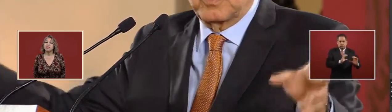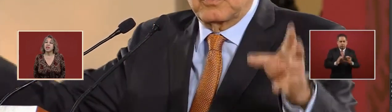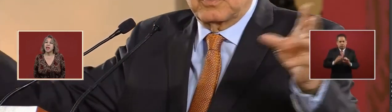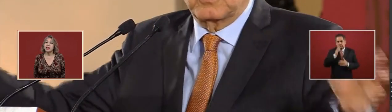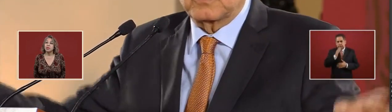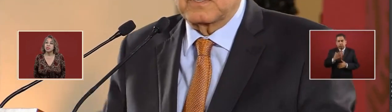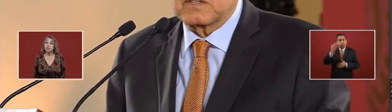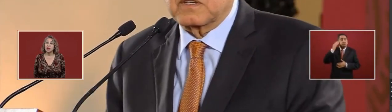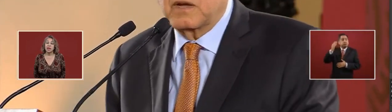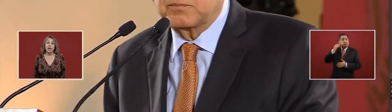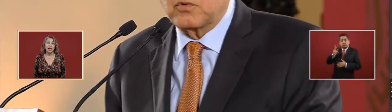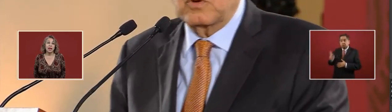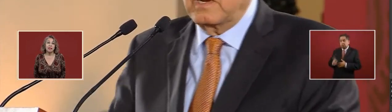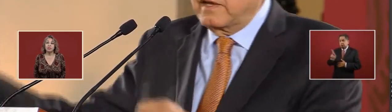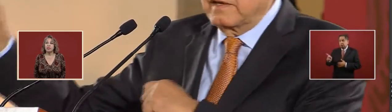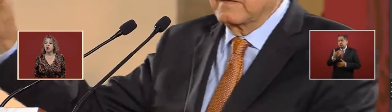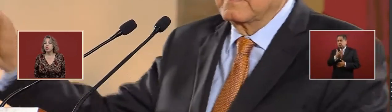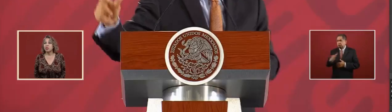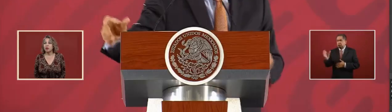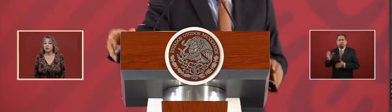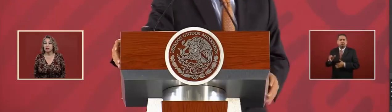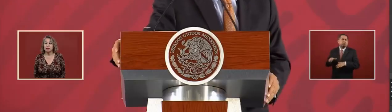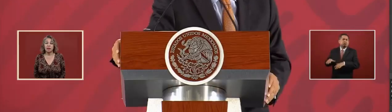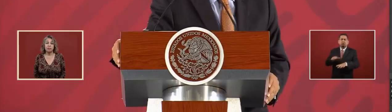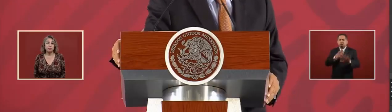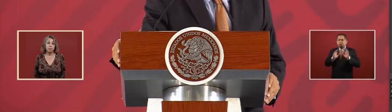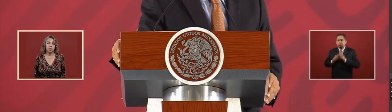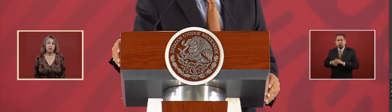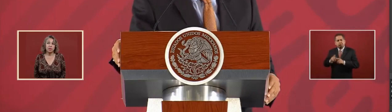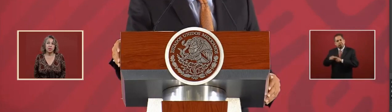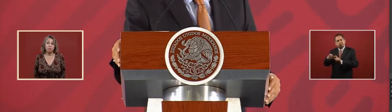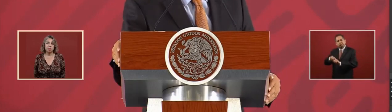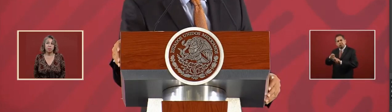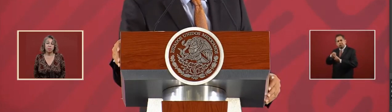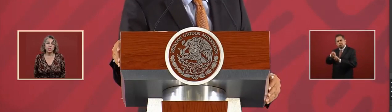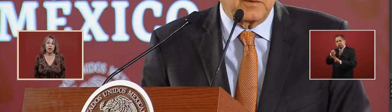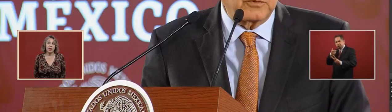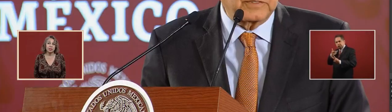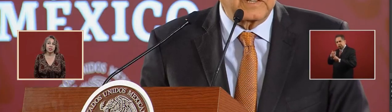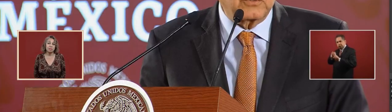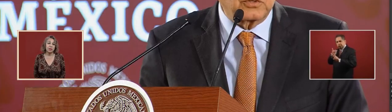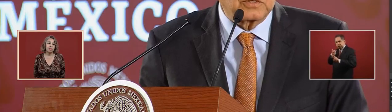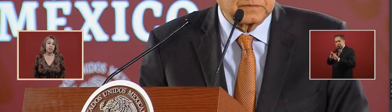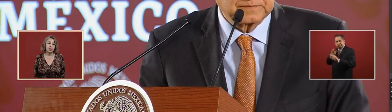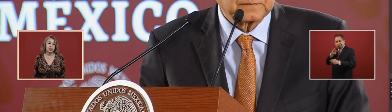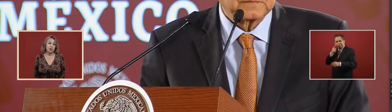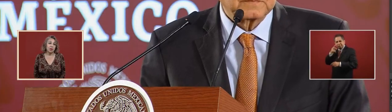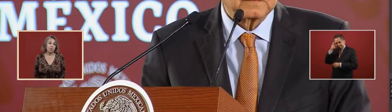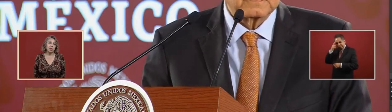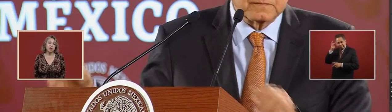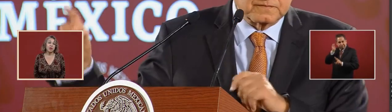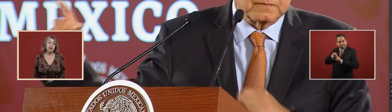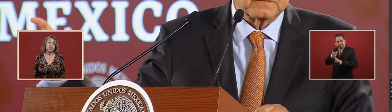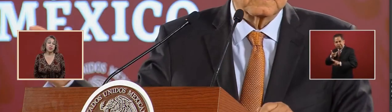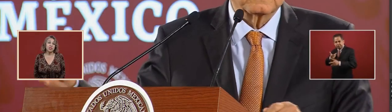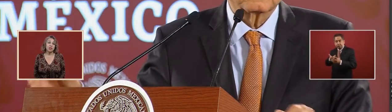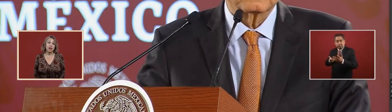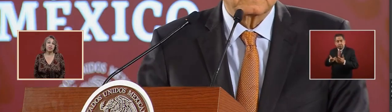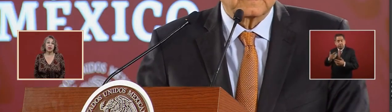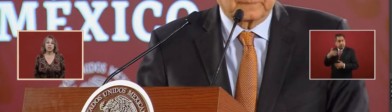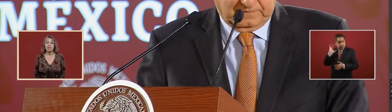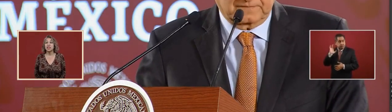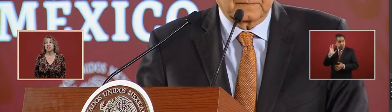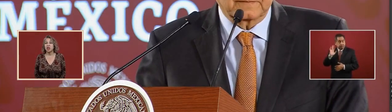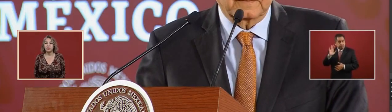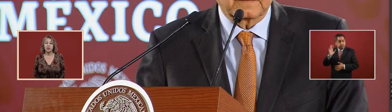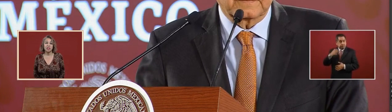care of the animals. Campo, and con then la you go to the resorter, to the sometimes. When we were kids, we used to have